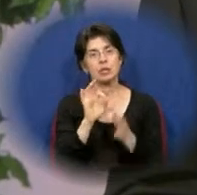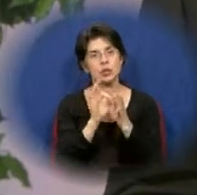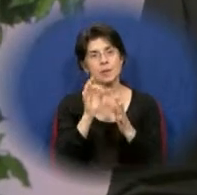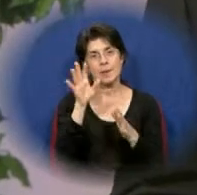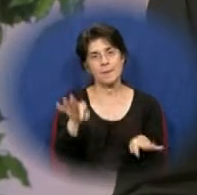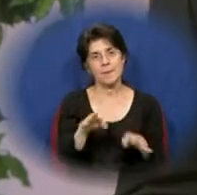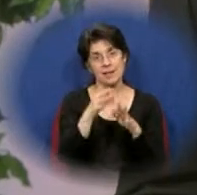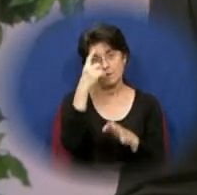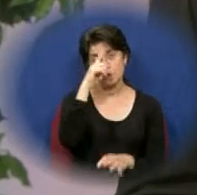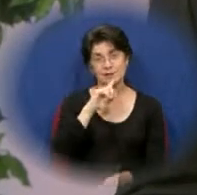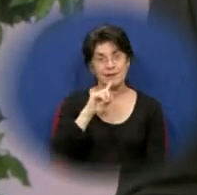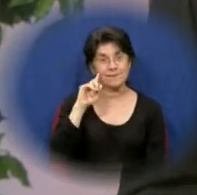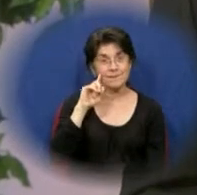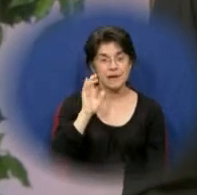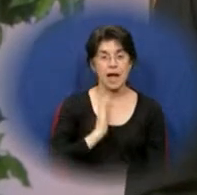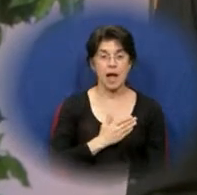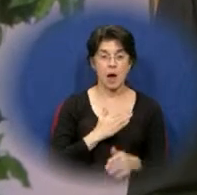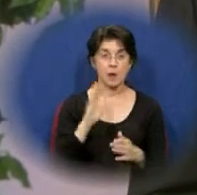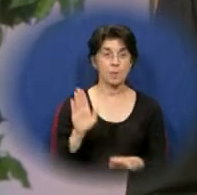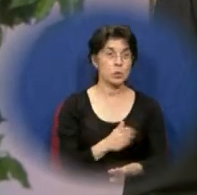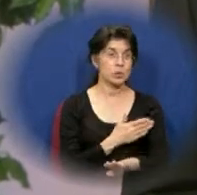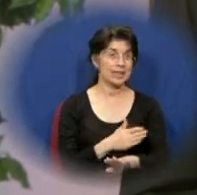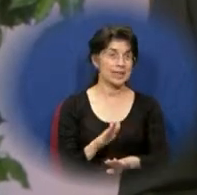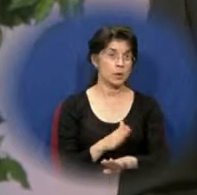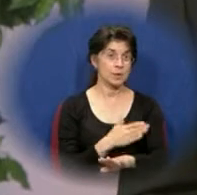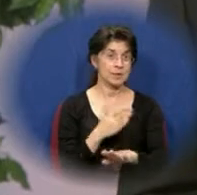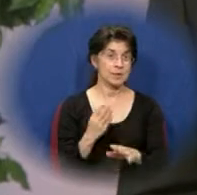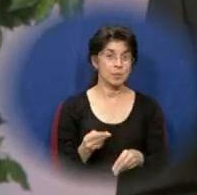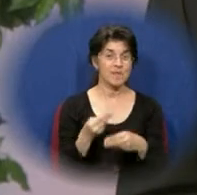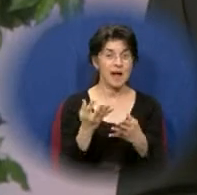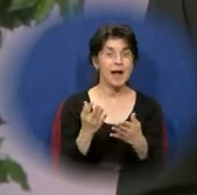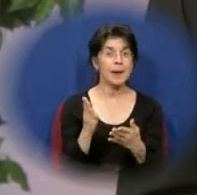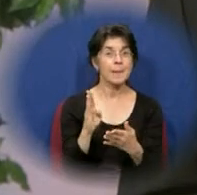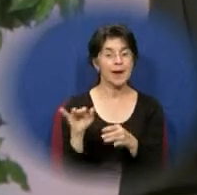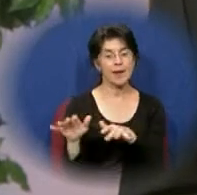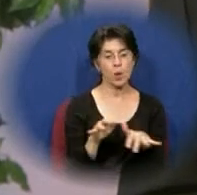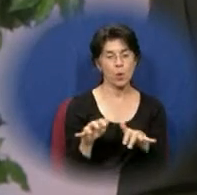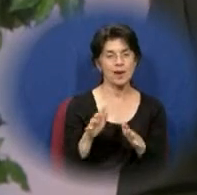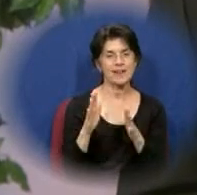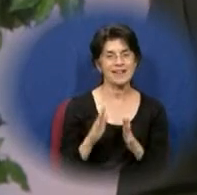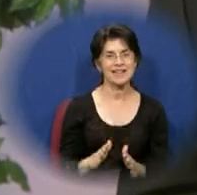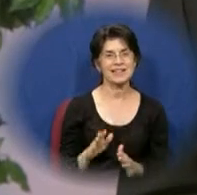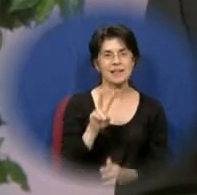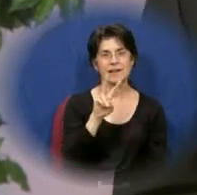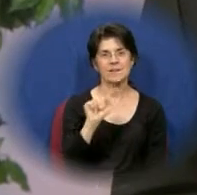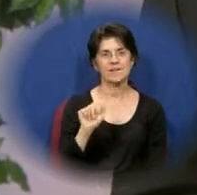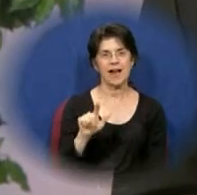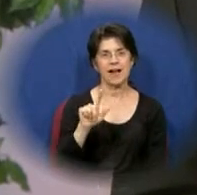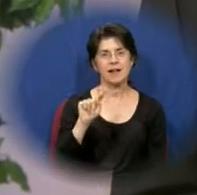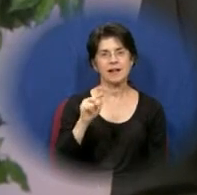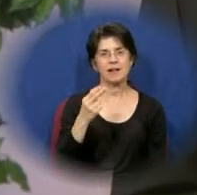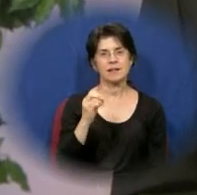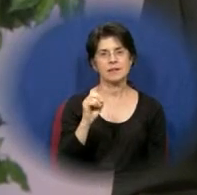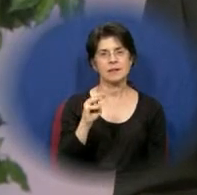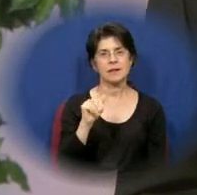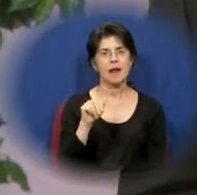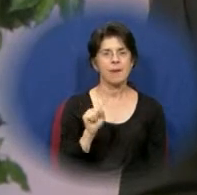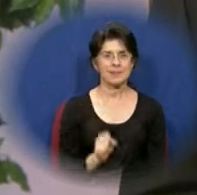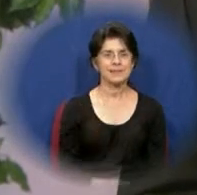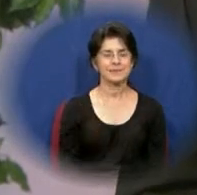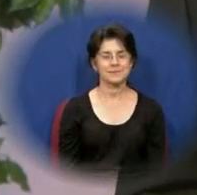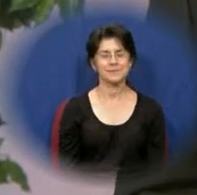deaf. Our music ministry was provided by Val Thomas of St. Pius X Parish in